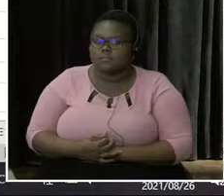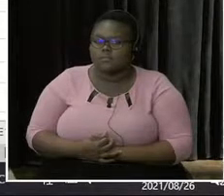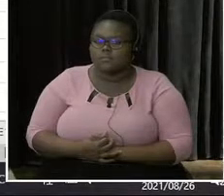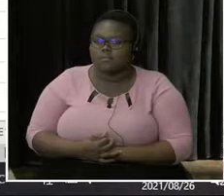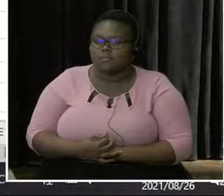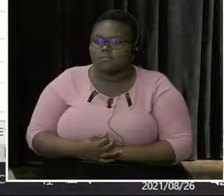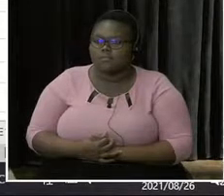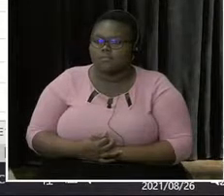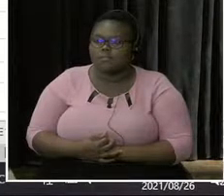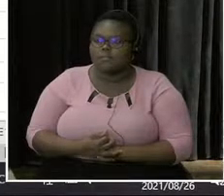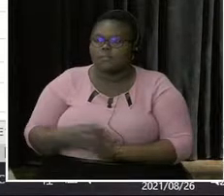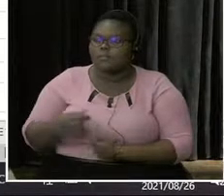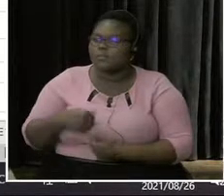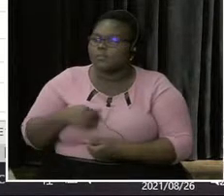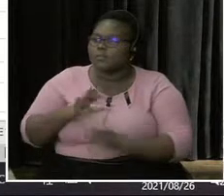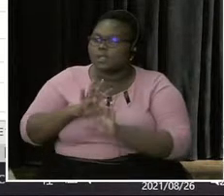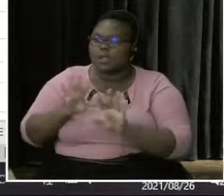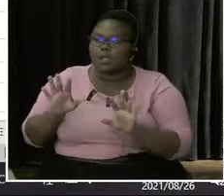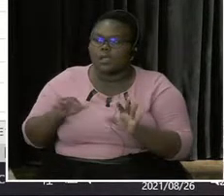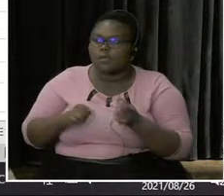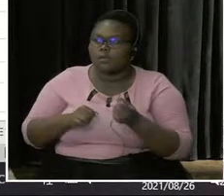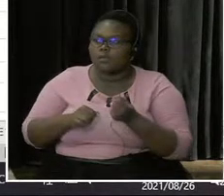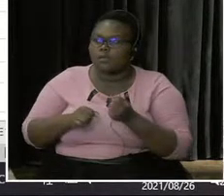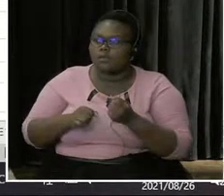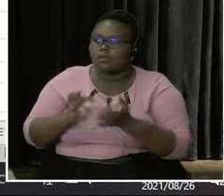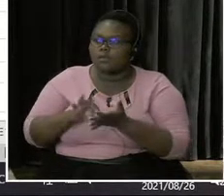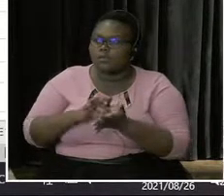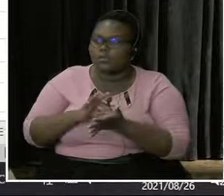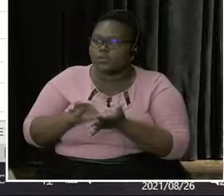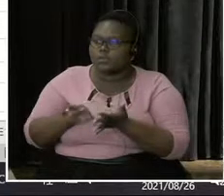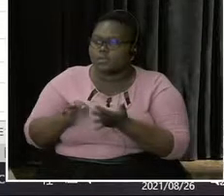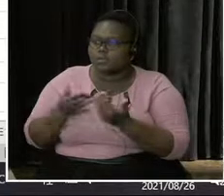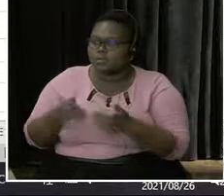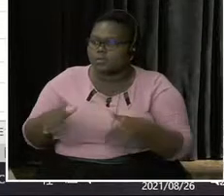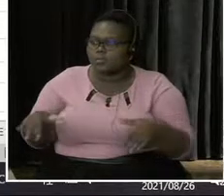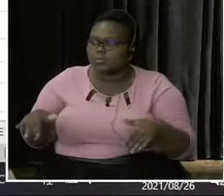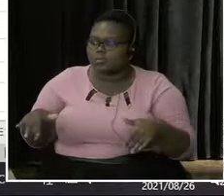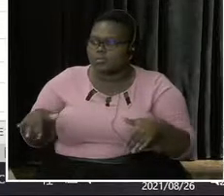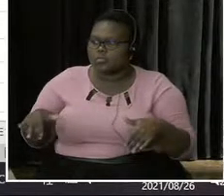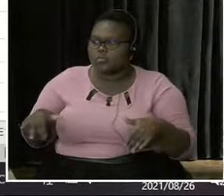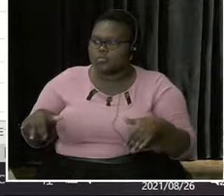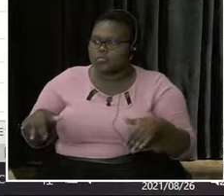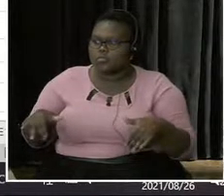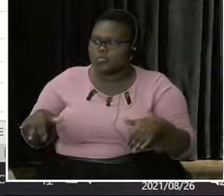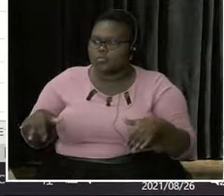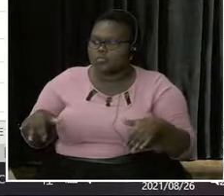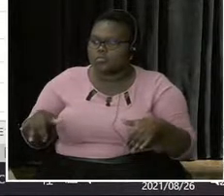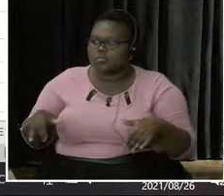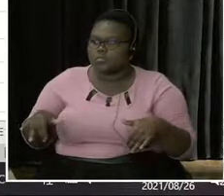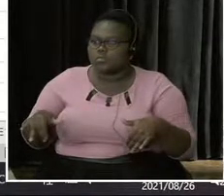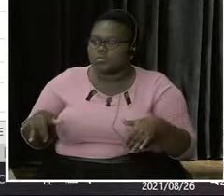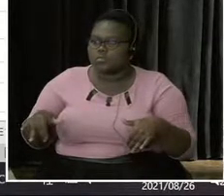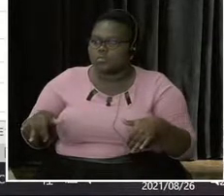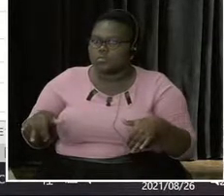Madam Speaker, I'm not voting. Councillor Graham reminded me of something. I wanted you in closing just to encourage us to go and